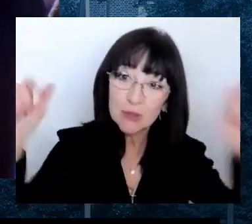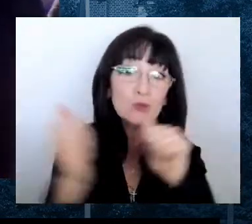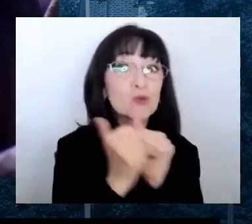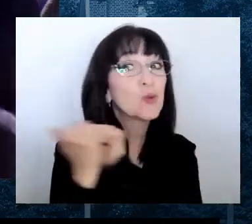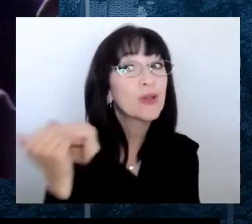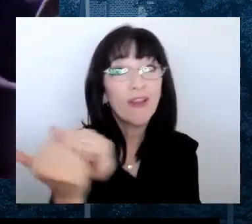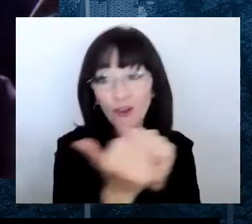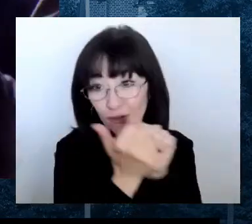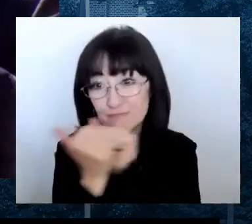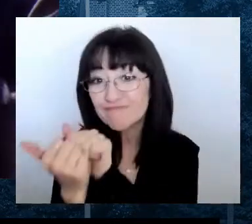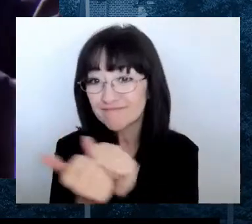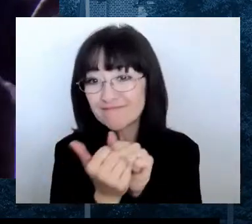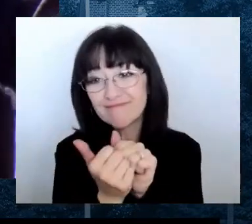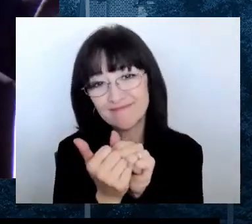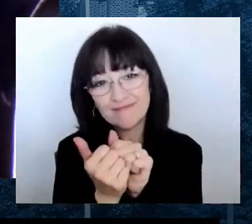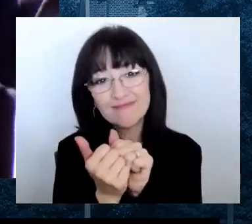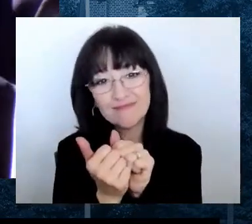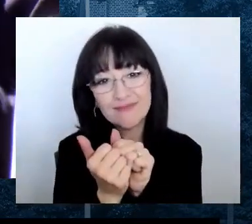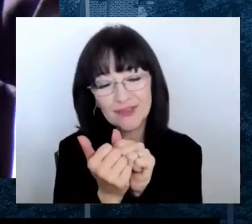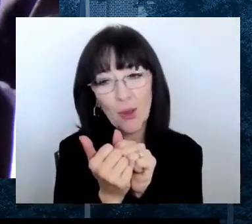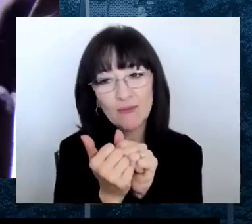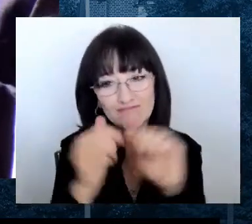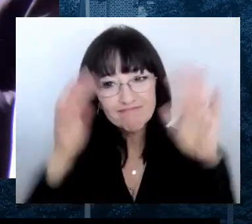give yourselves a big cheer.